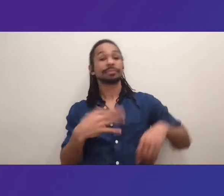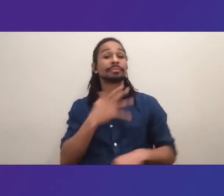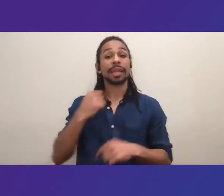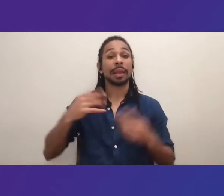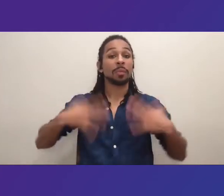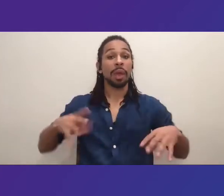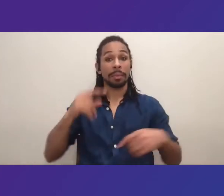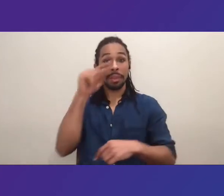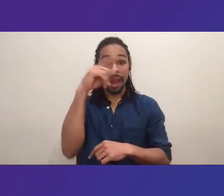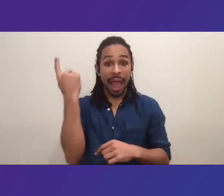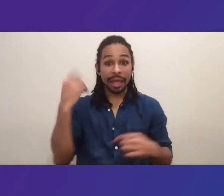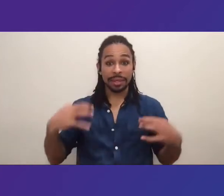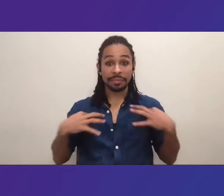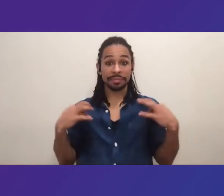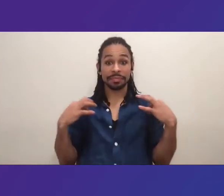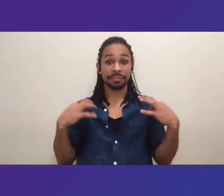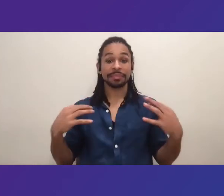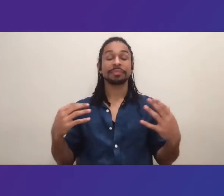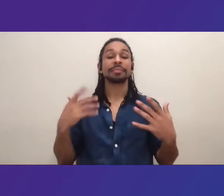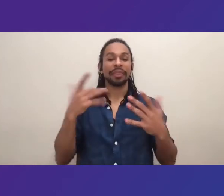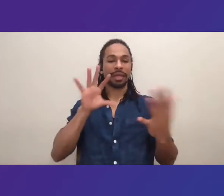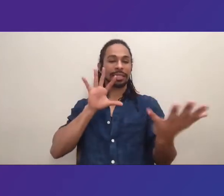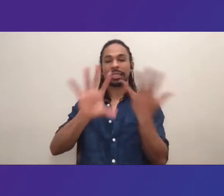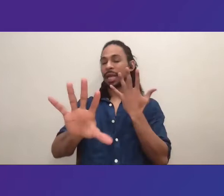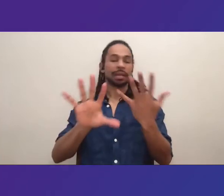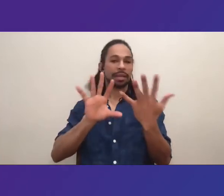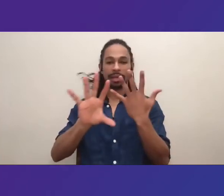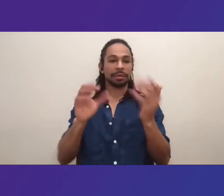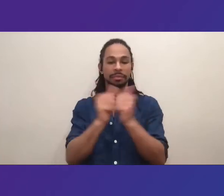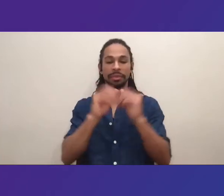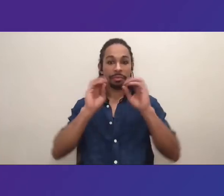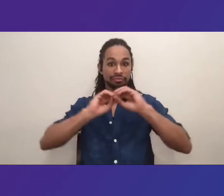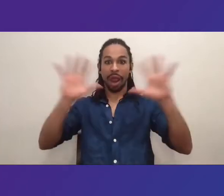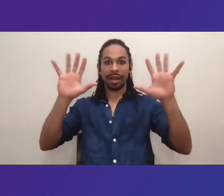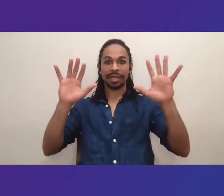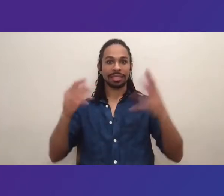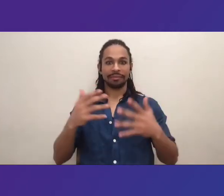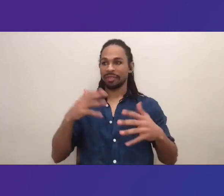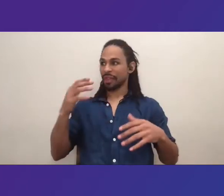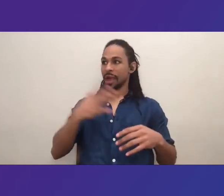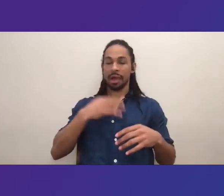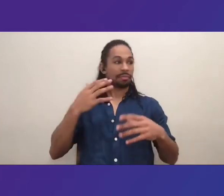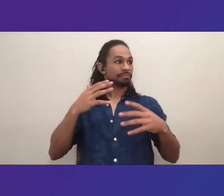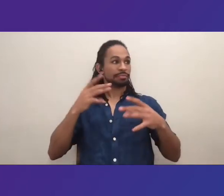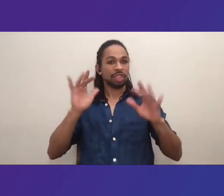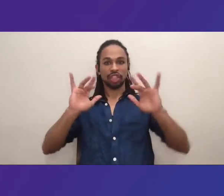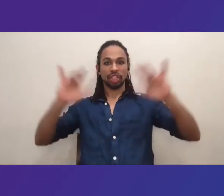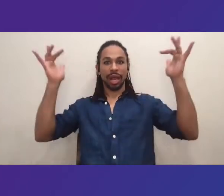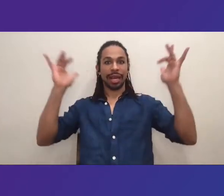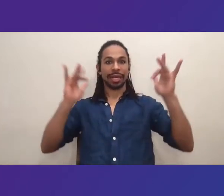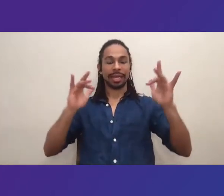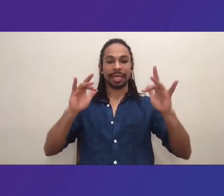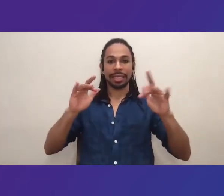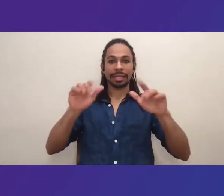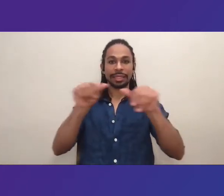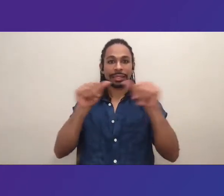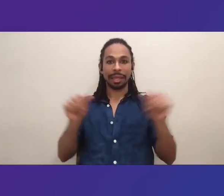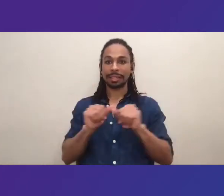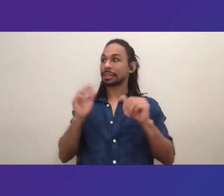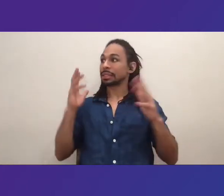is offset by the brightness of the space around me. There's flat light coming from in front of